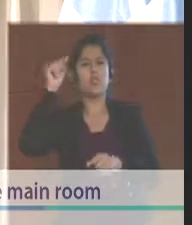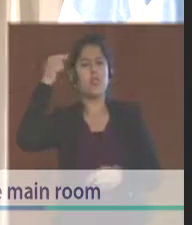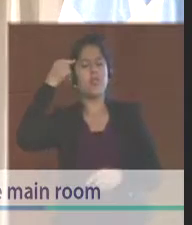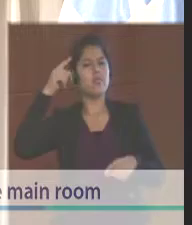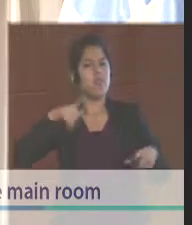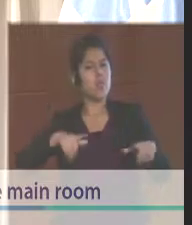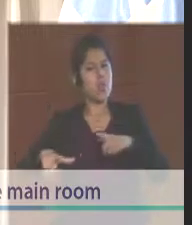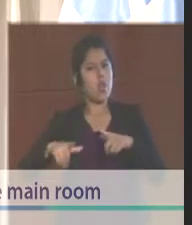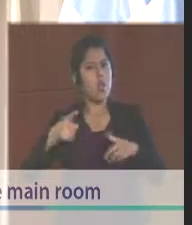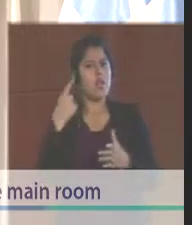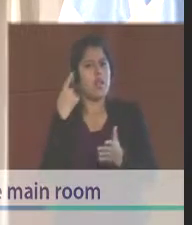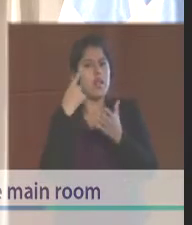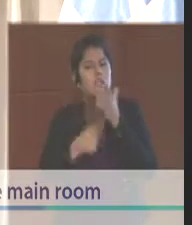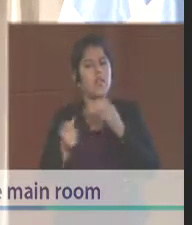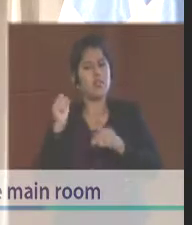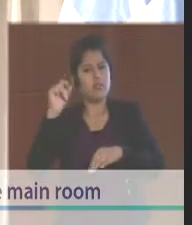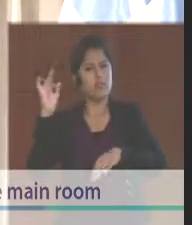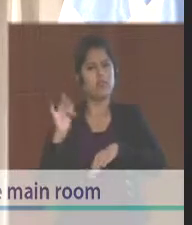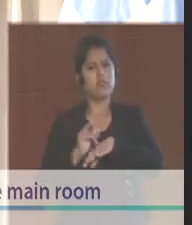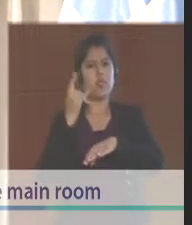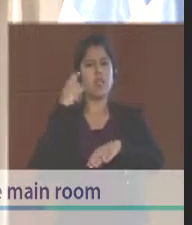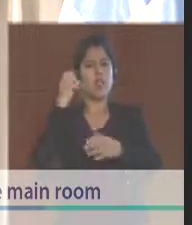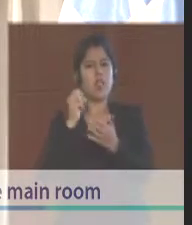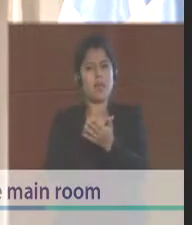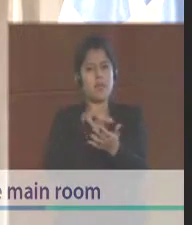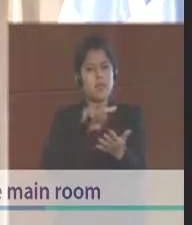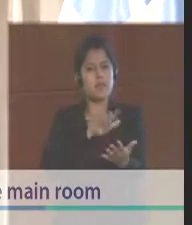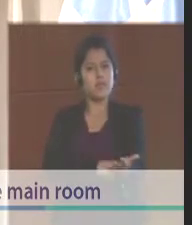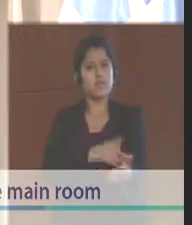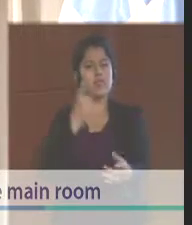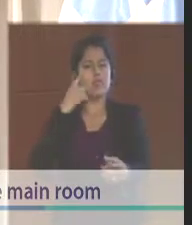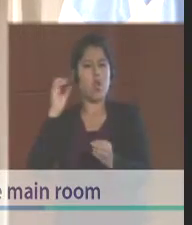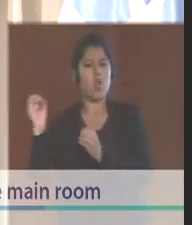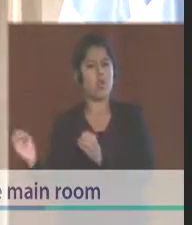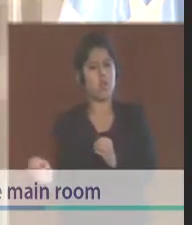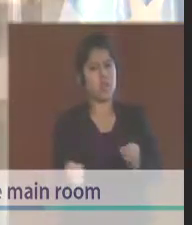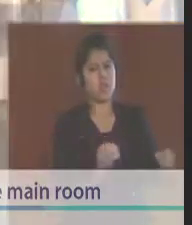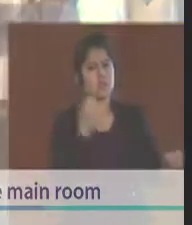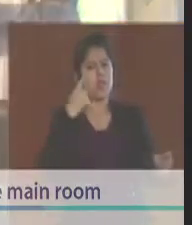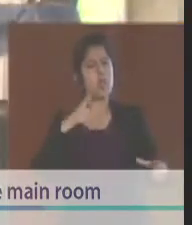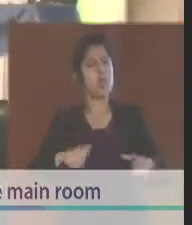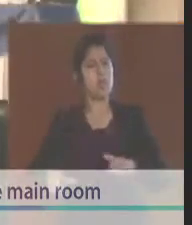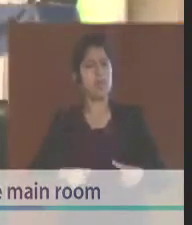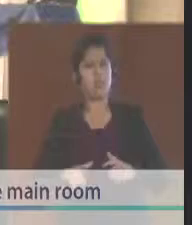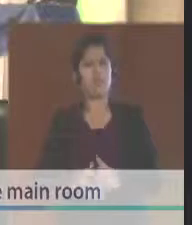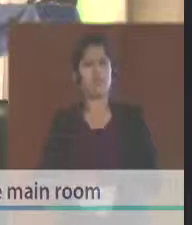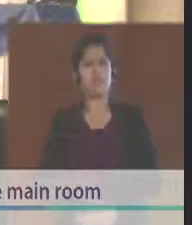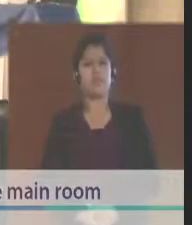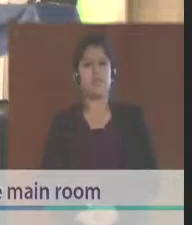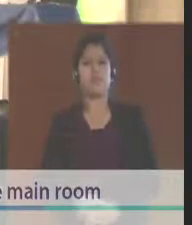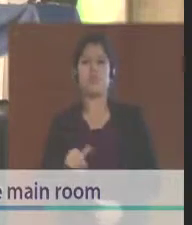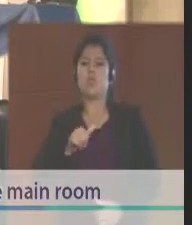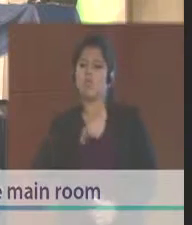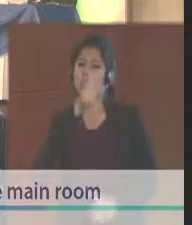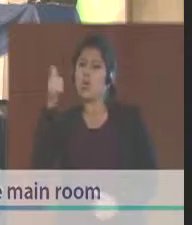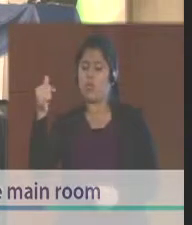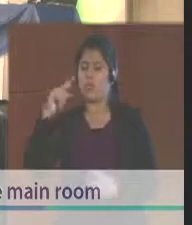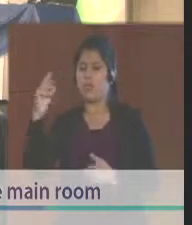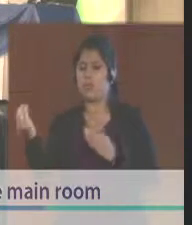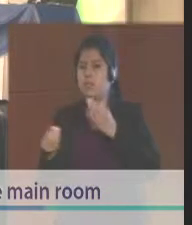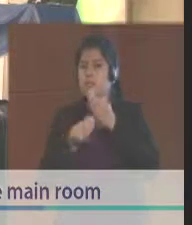and actions of local governments in what has to do with the planning and land use of the